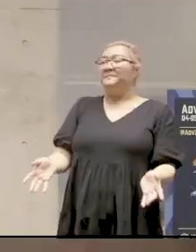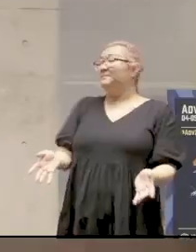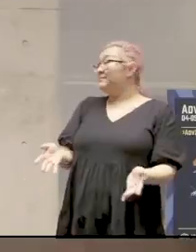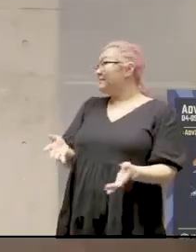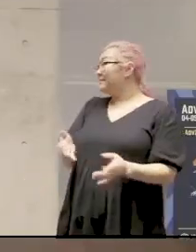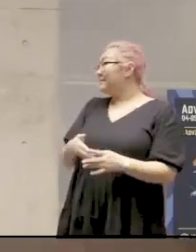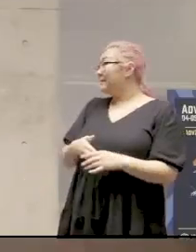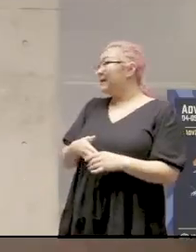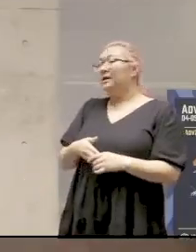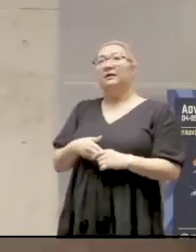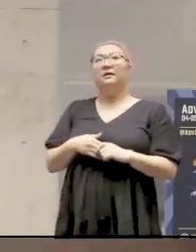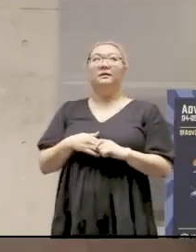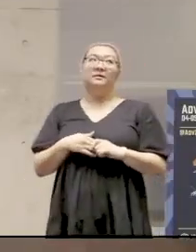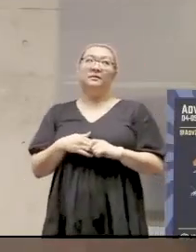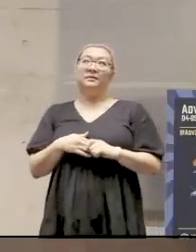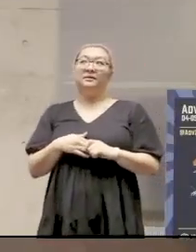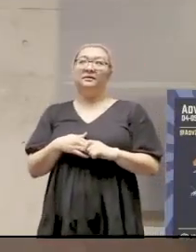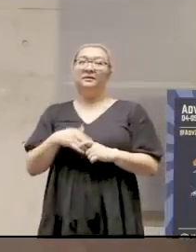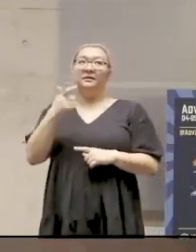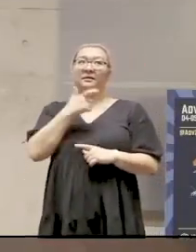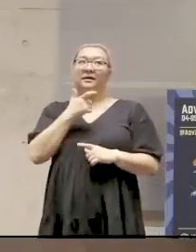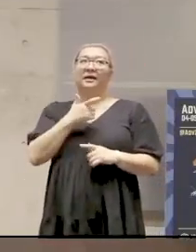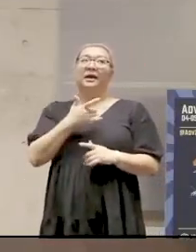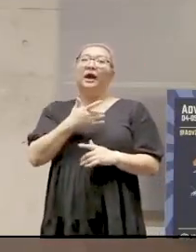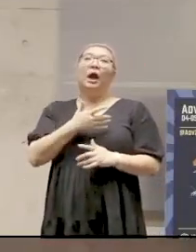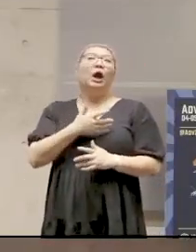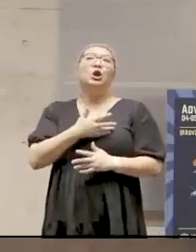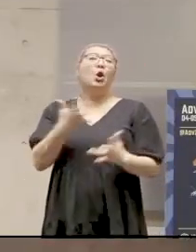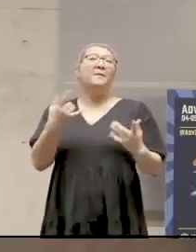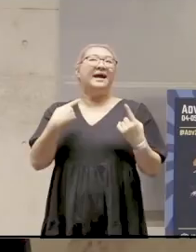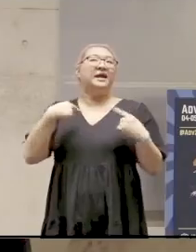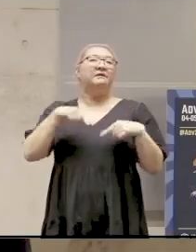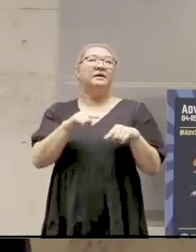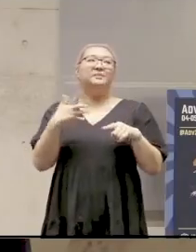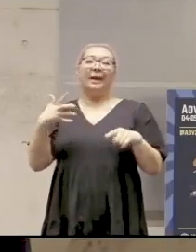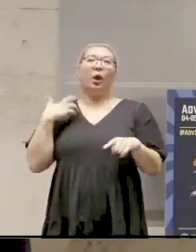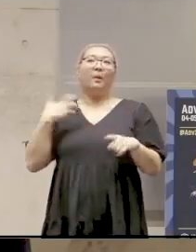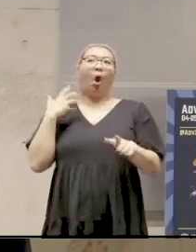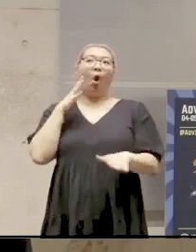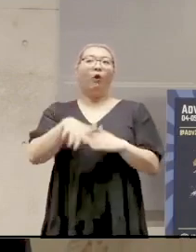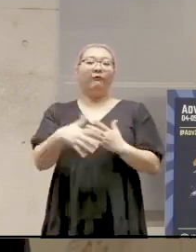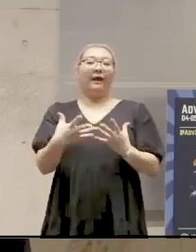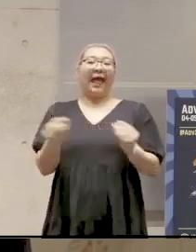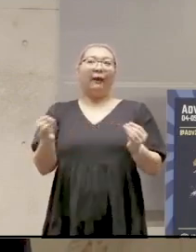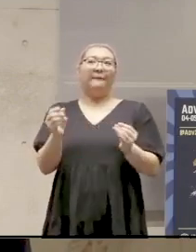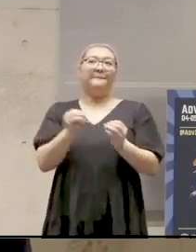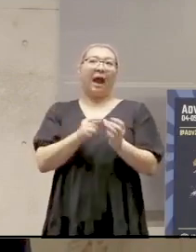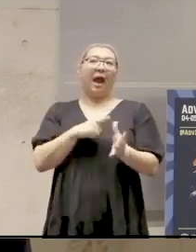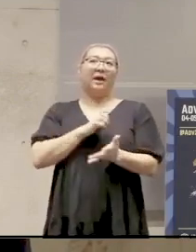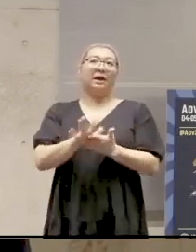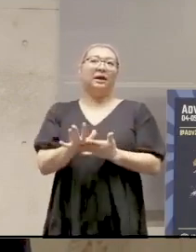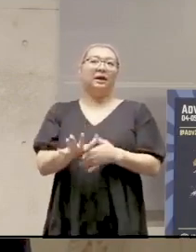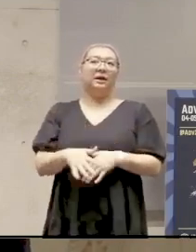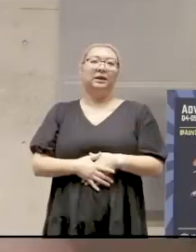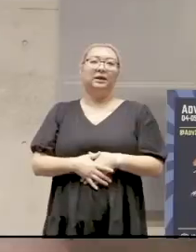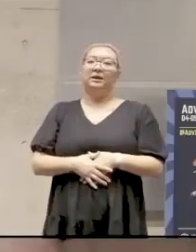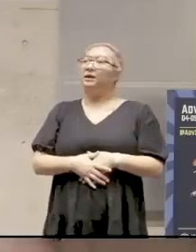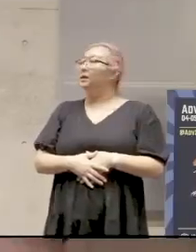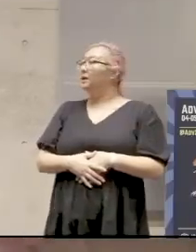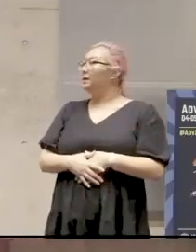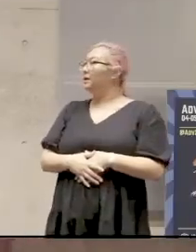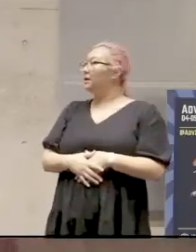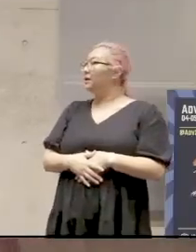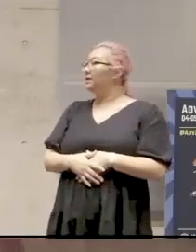How many of us have been given a bad review for letting Bach down? I know, right? Incredible.